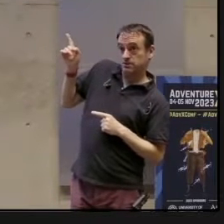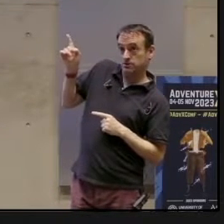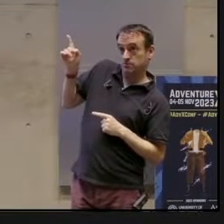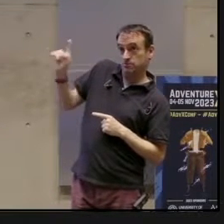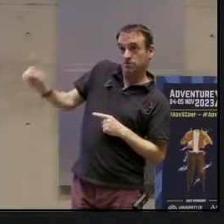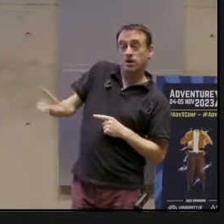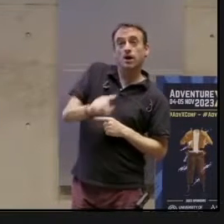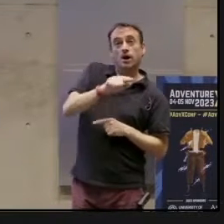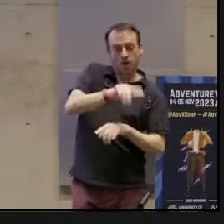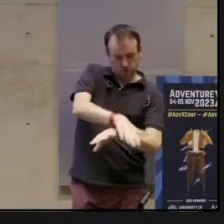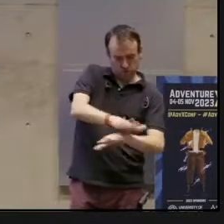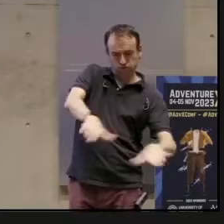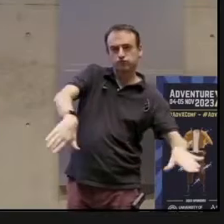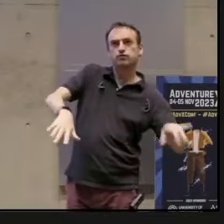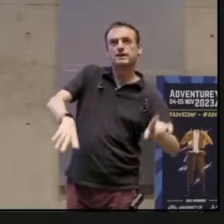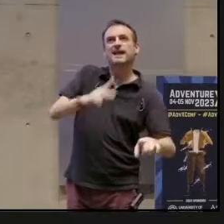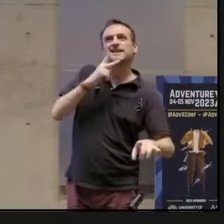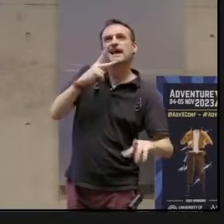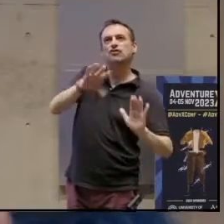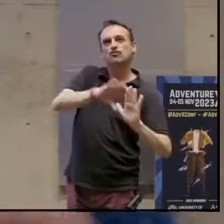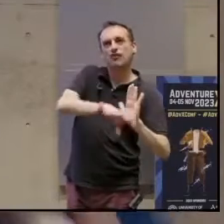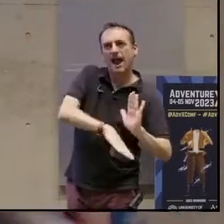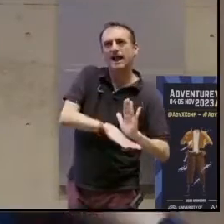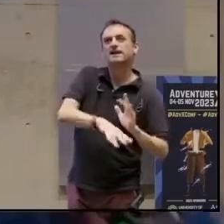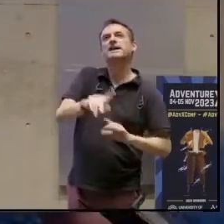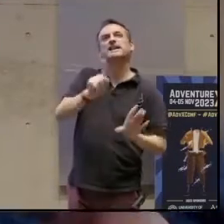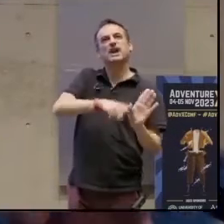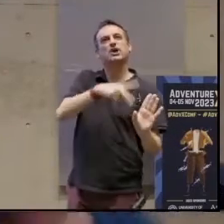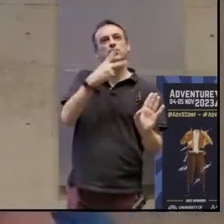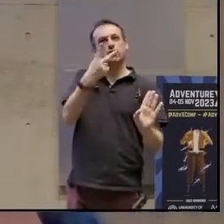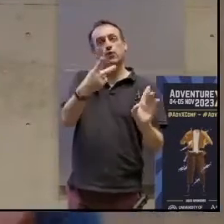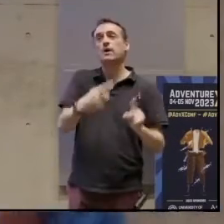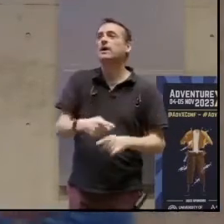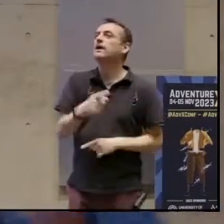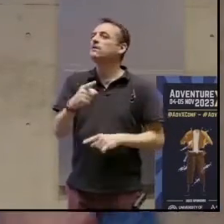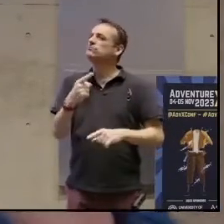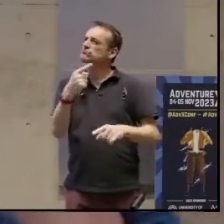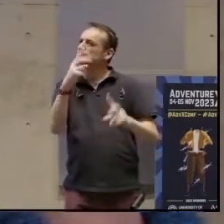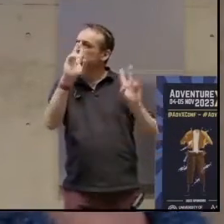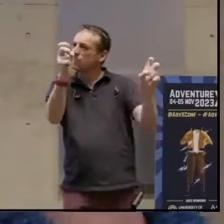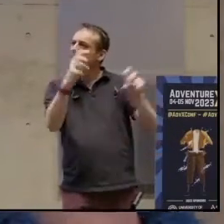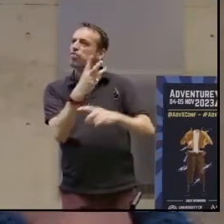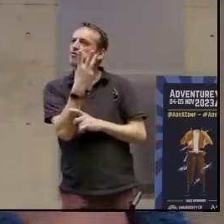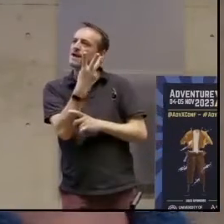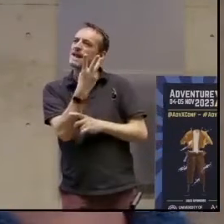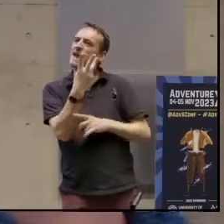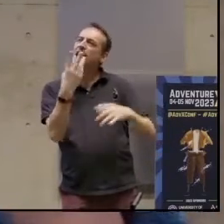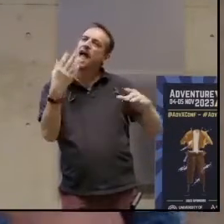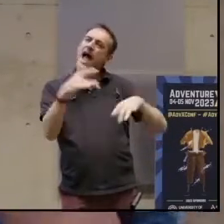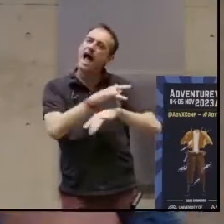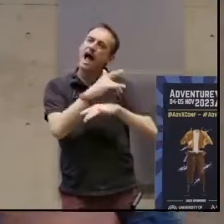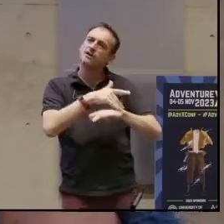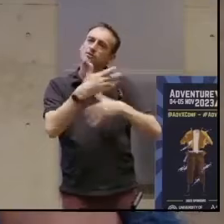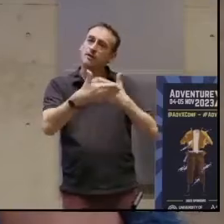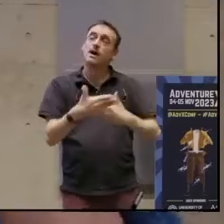graders. It's so fucking simple, the 3-act structure, right? It looks what we call in America, the story mountain.